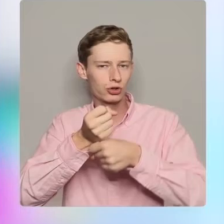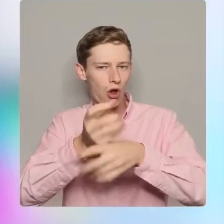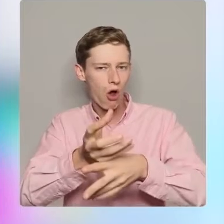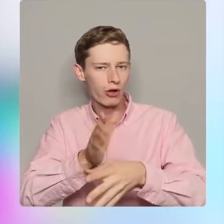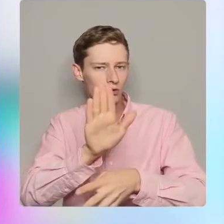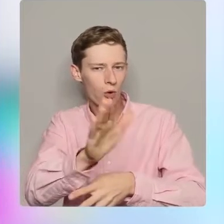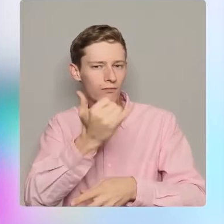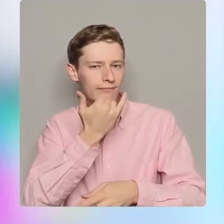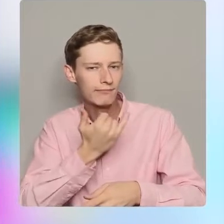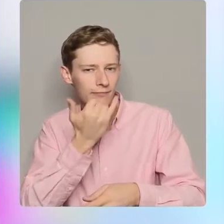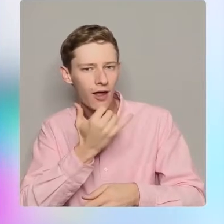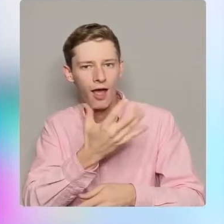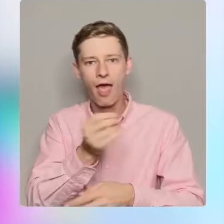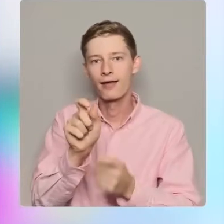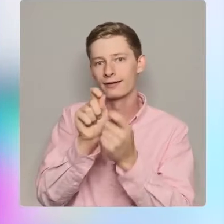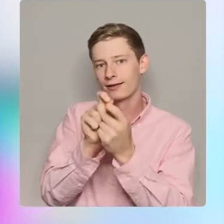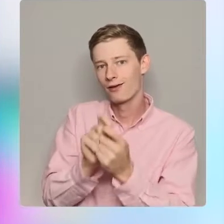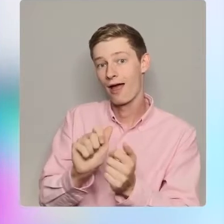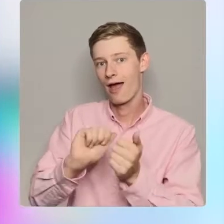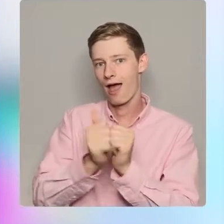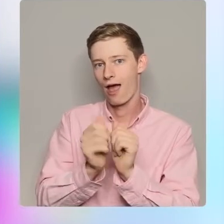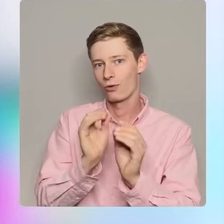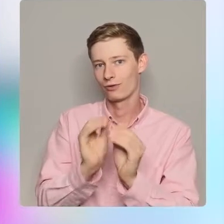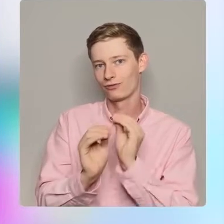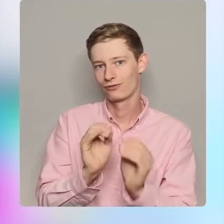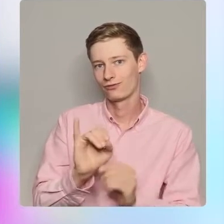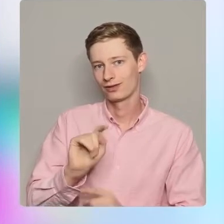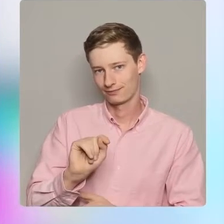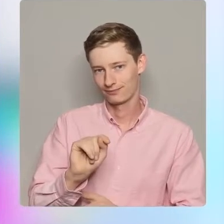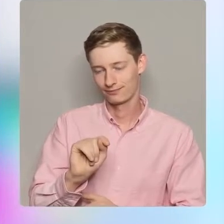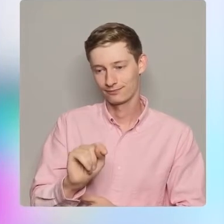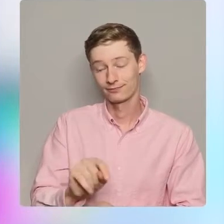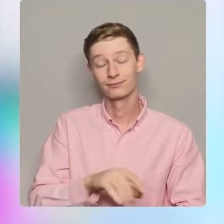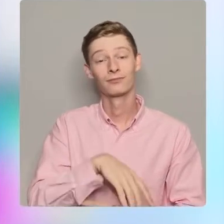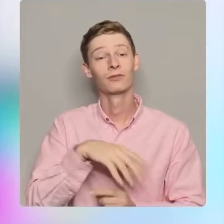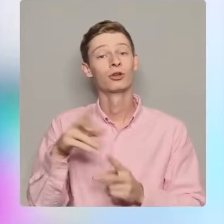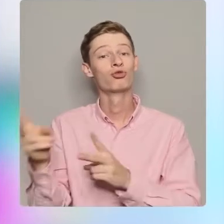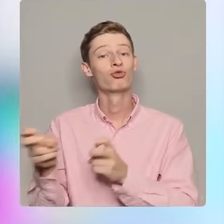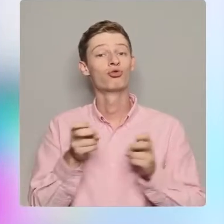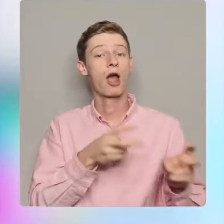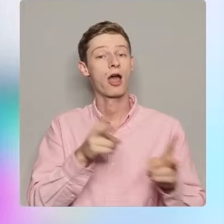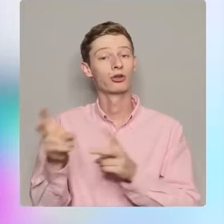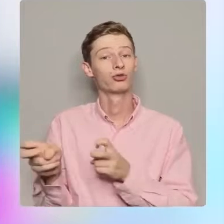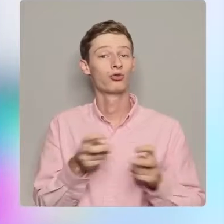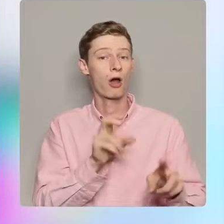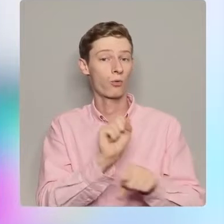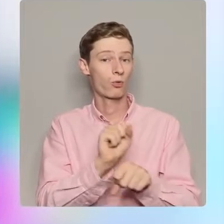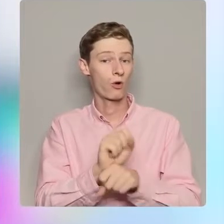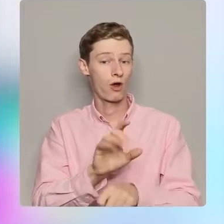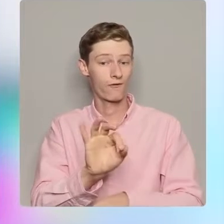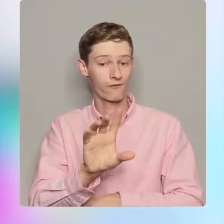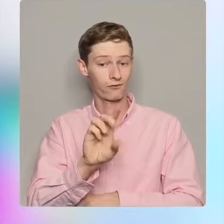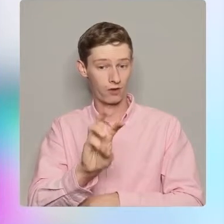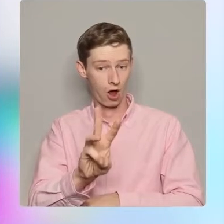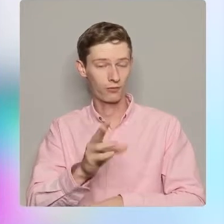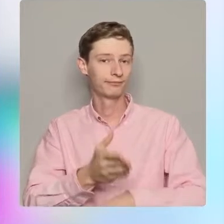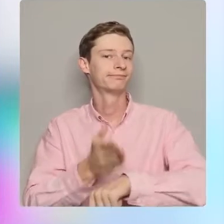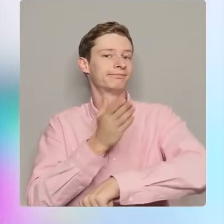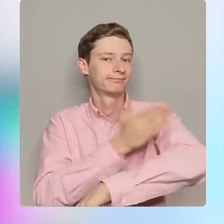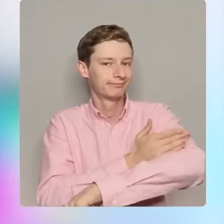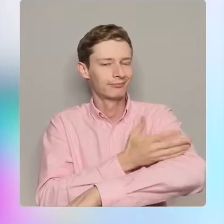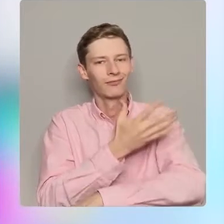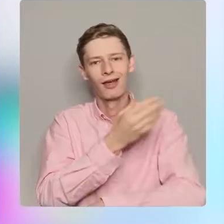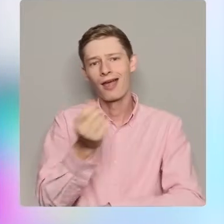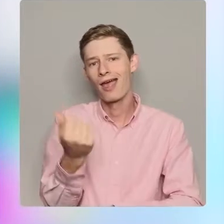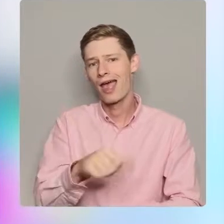the important information. We're fixing this by offering a more intuitive UI with specific information to help